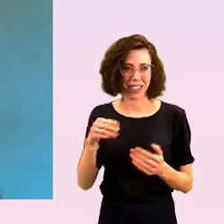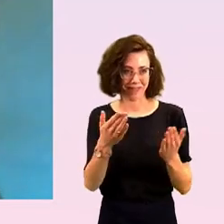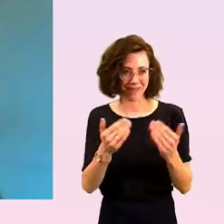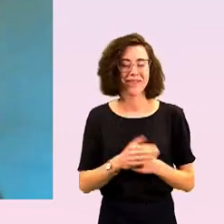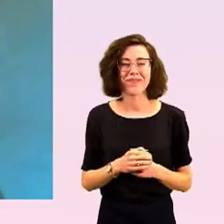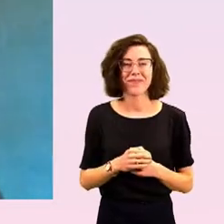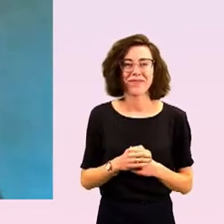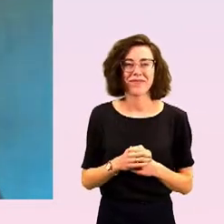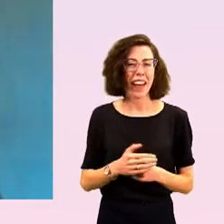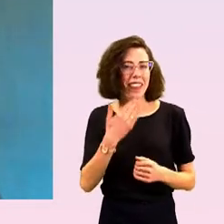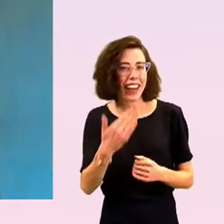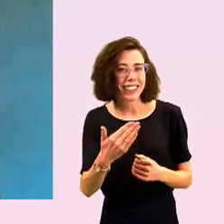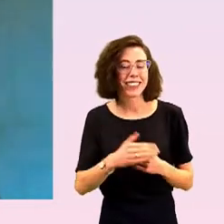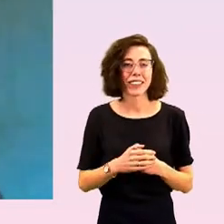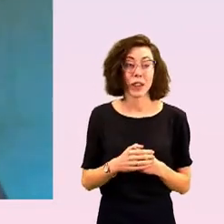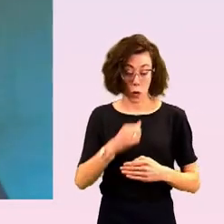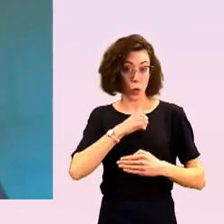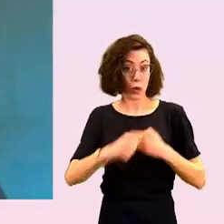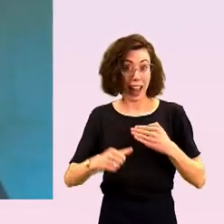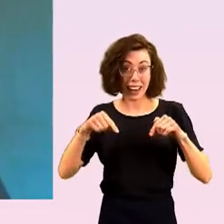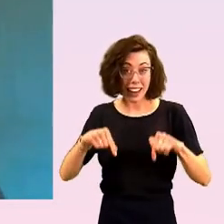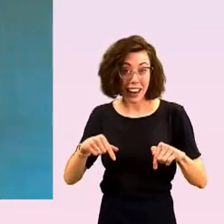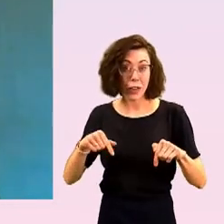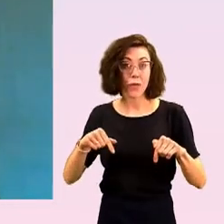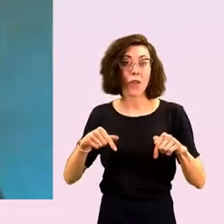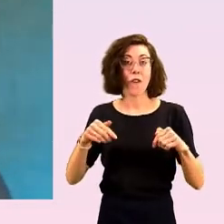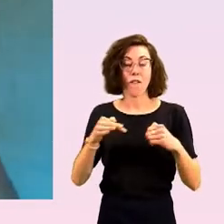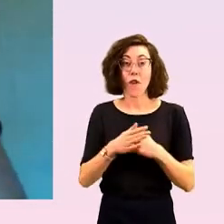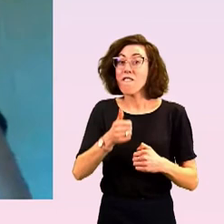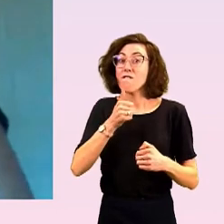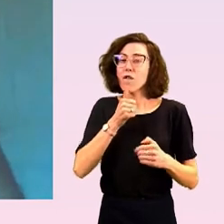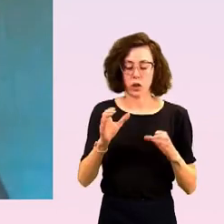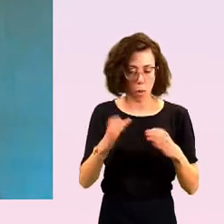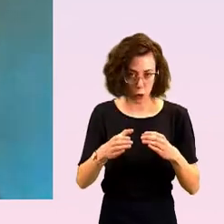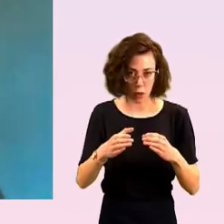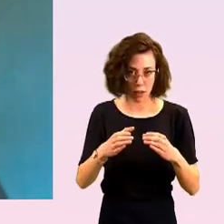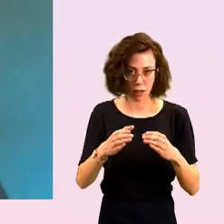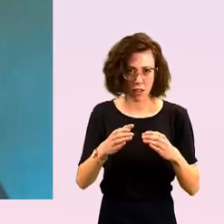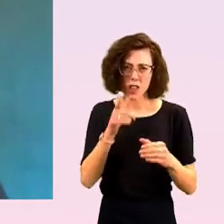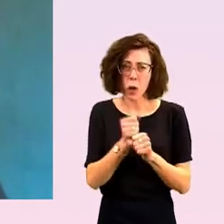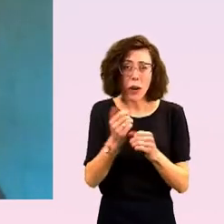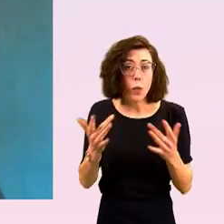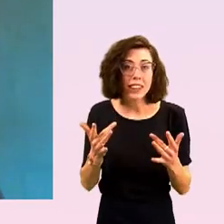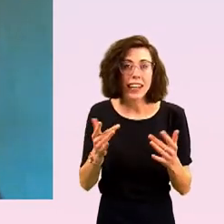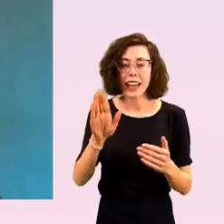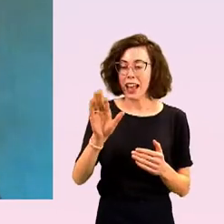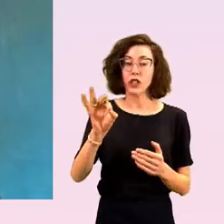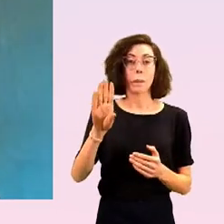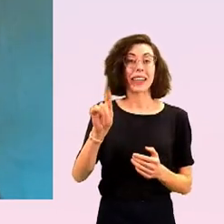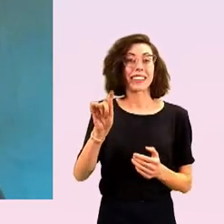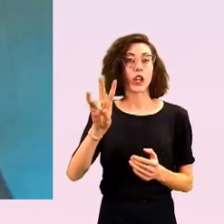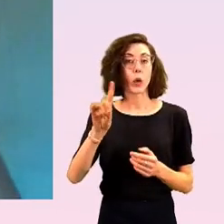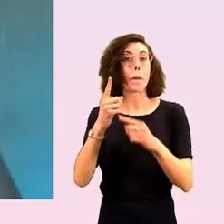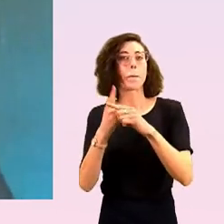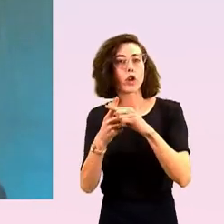Jamie. So today we are here for the first Pride module, which is really looking at LGBTQ plus staff networks and